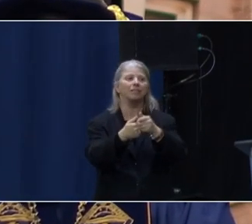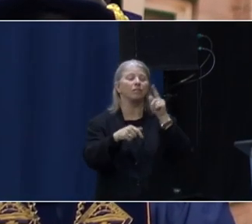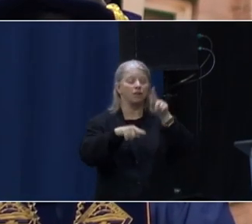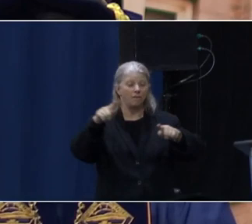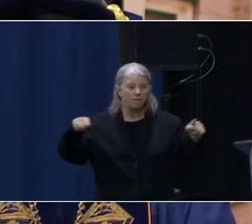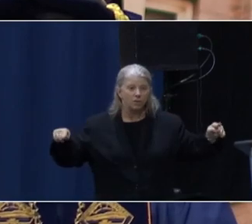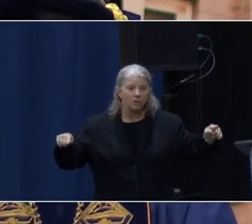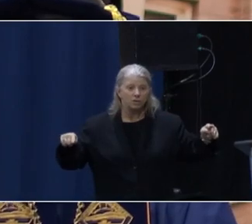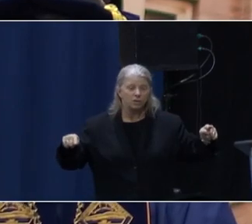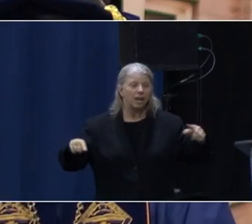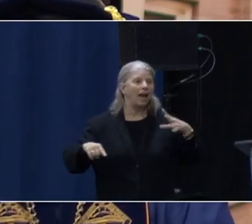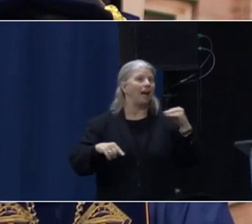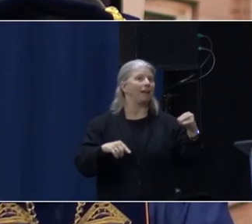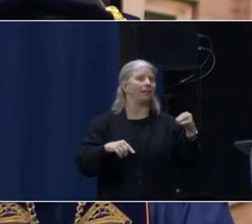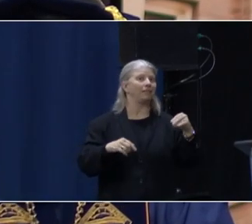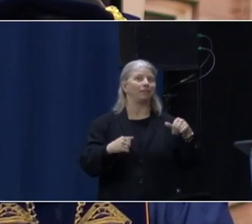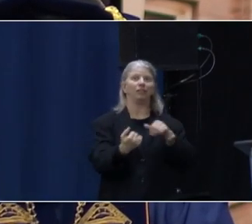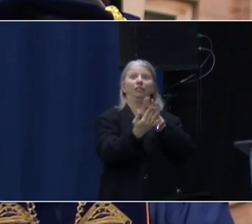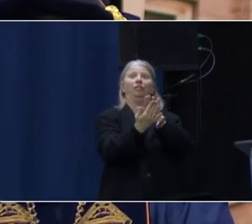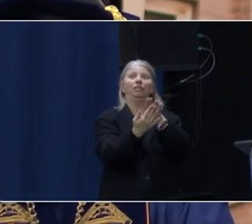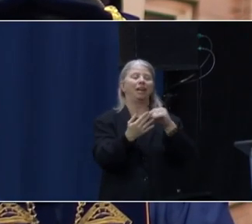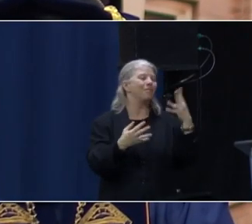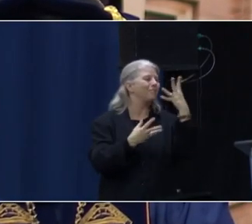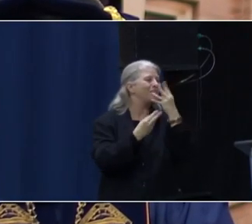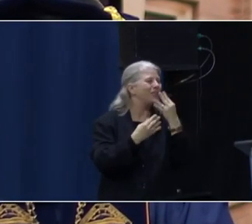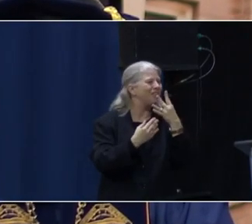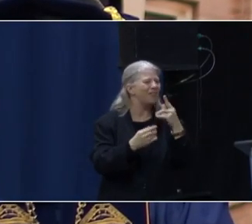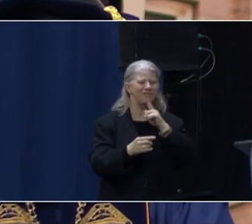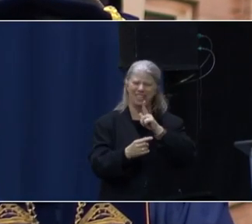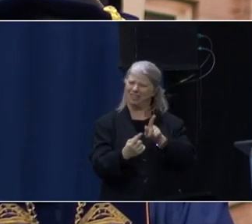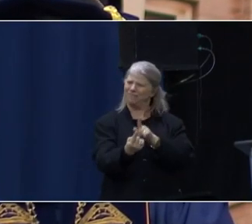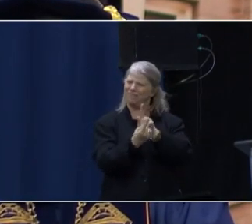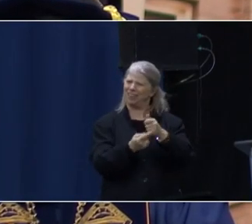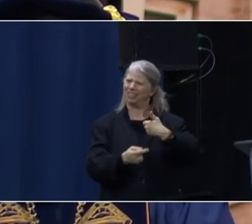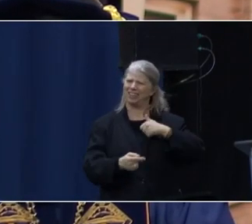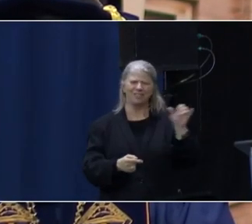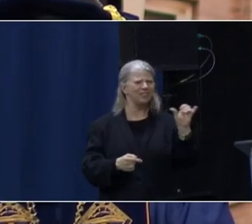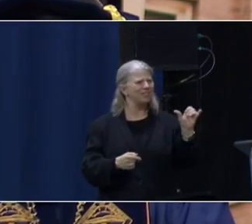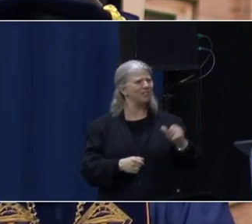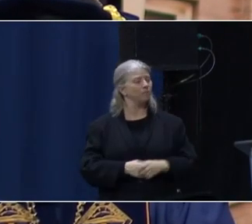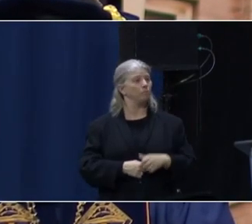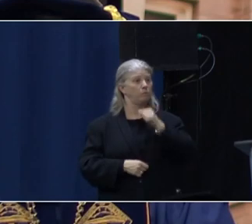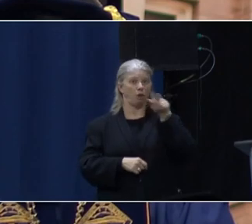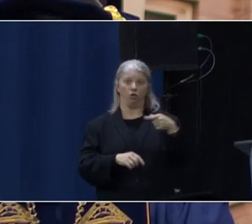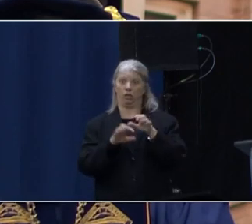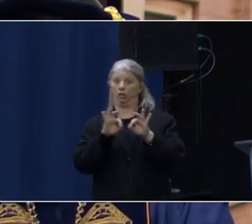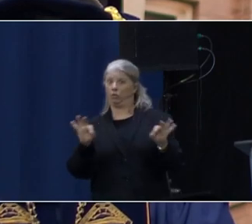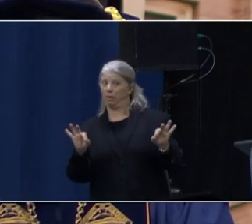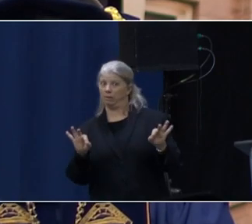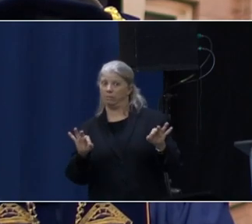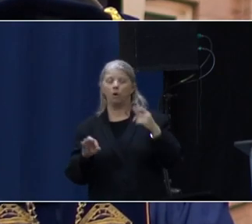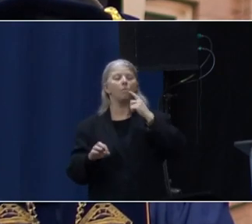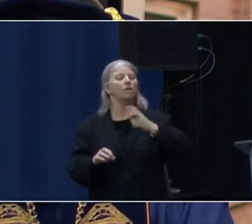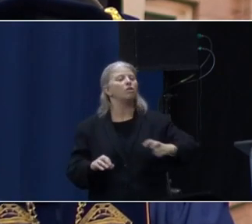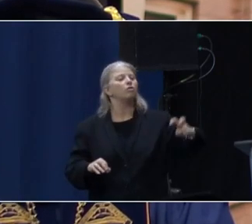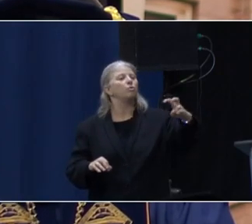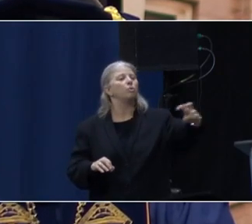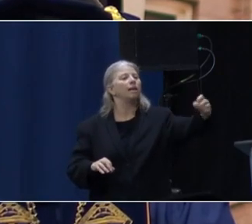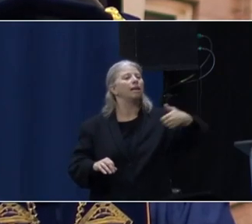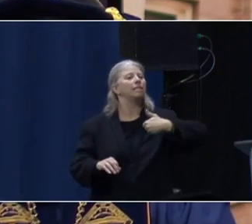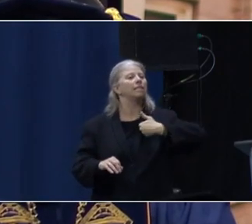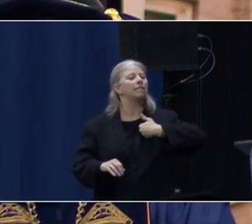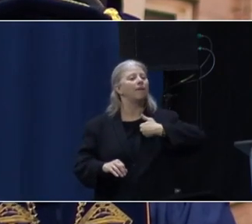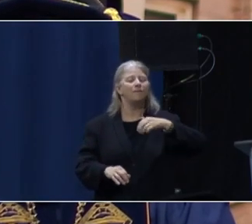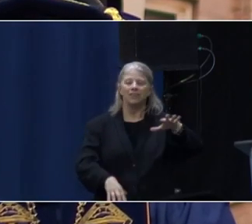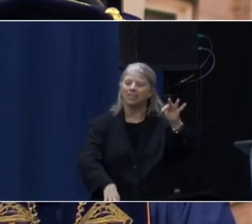met incredible beauty. And maybe most importantly, we met ourselves. Because this wasn't just a degree for us. It was a journey of self and world